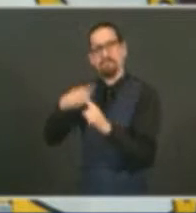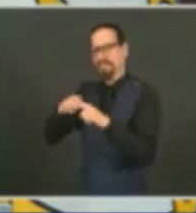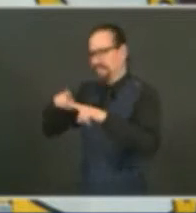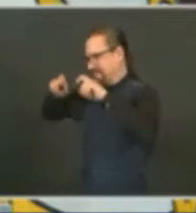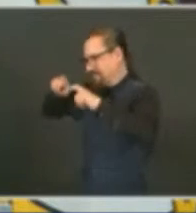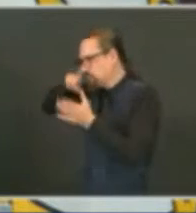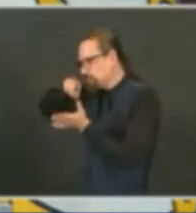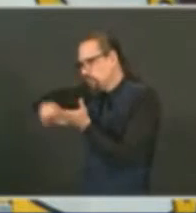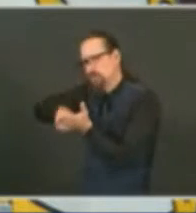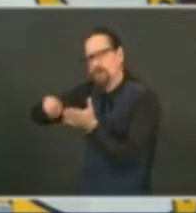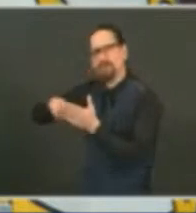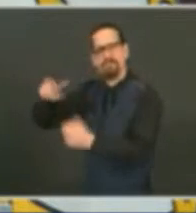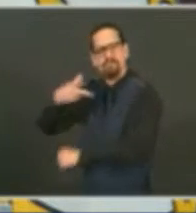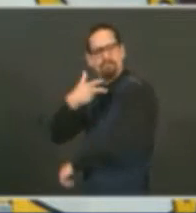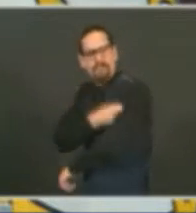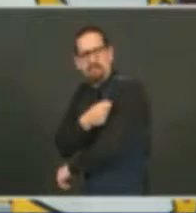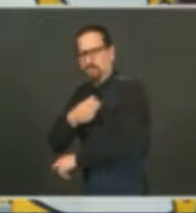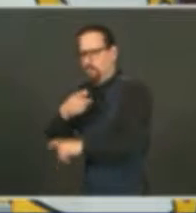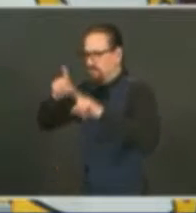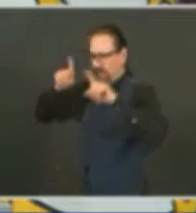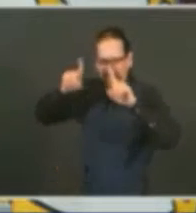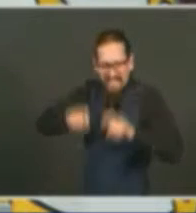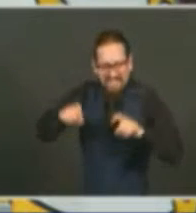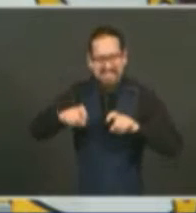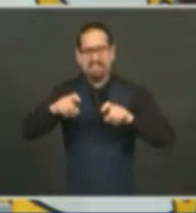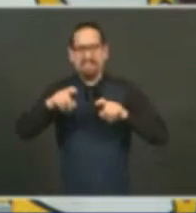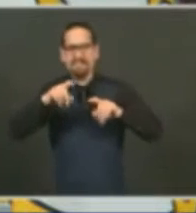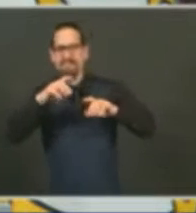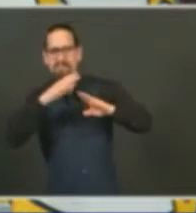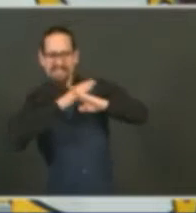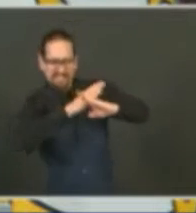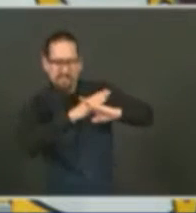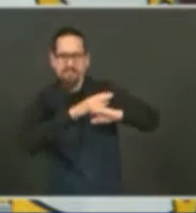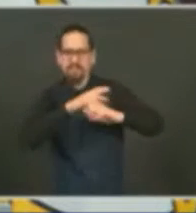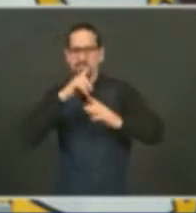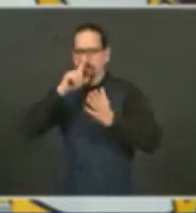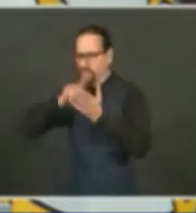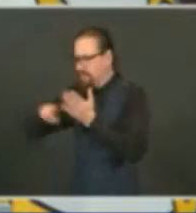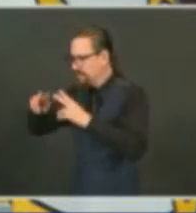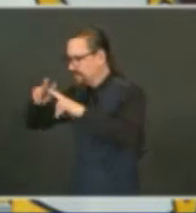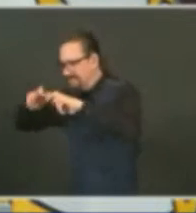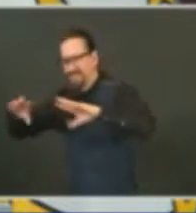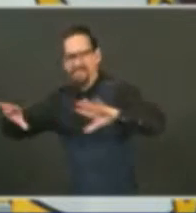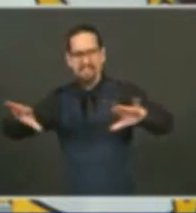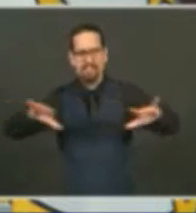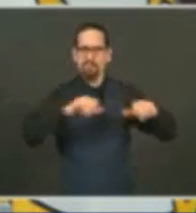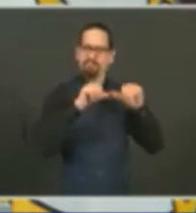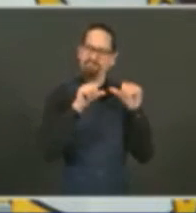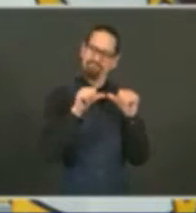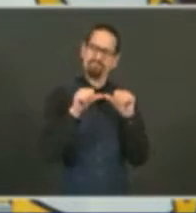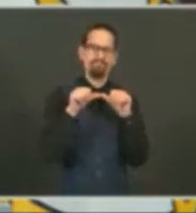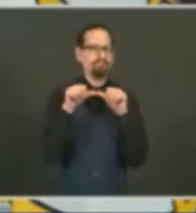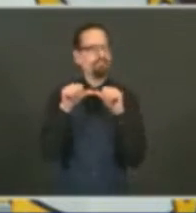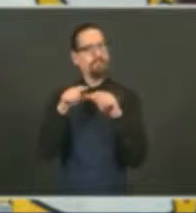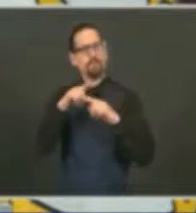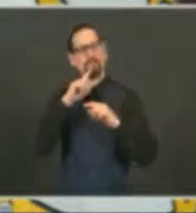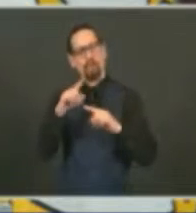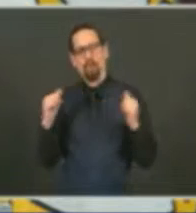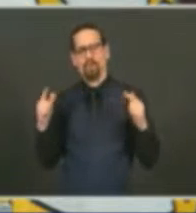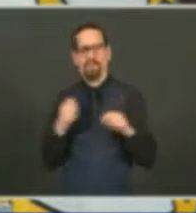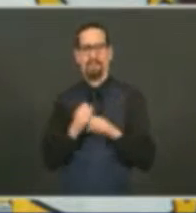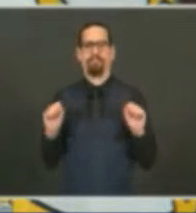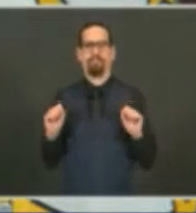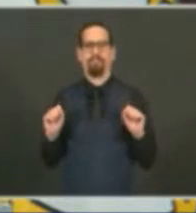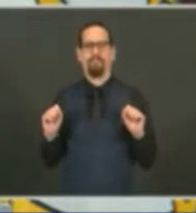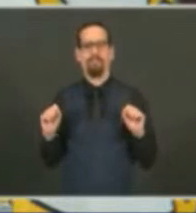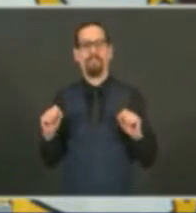while. Some people say that the 3 best reasons to live in